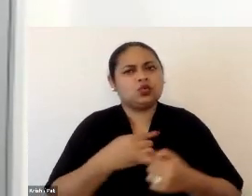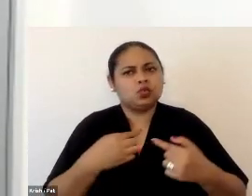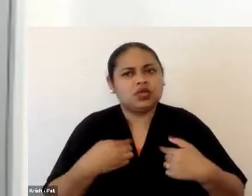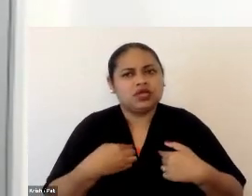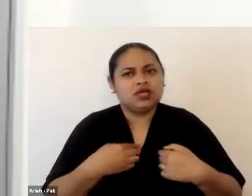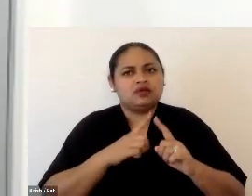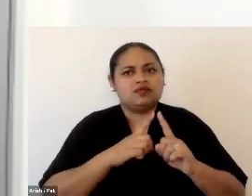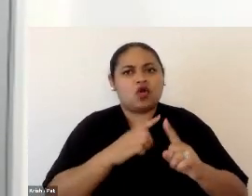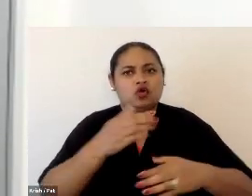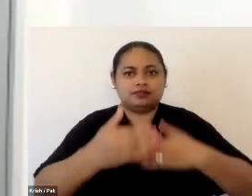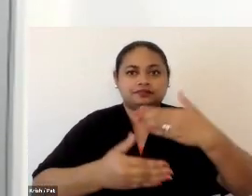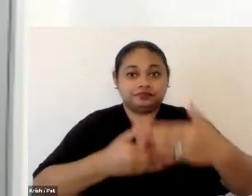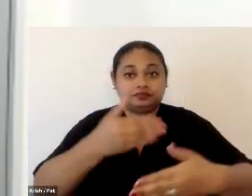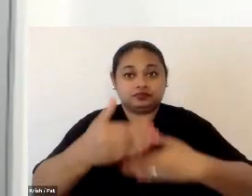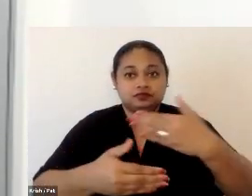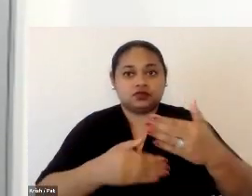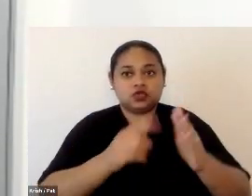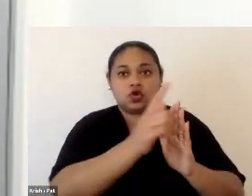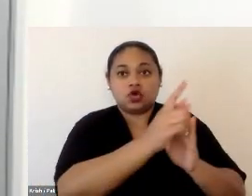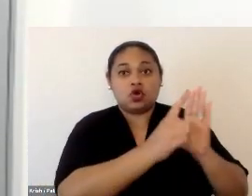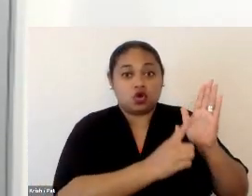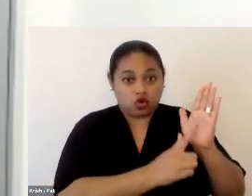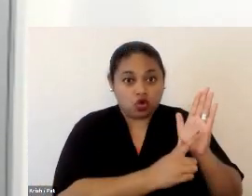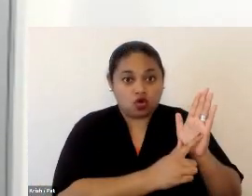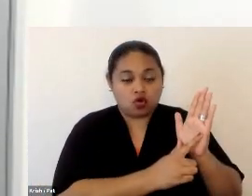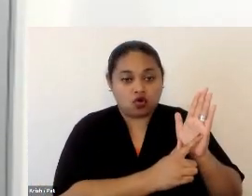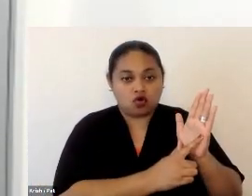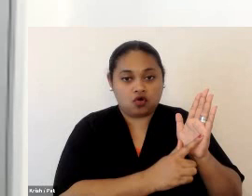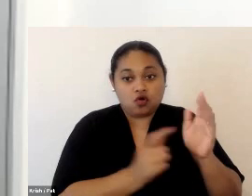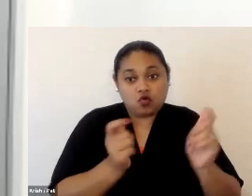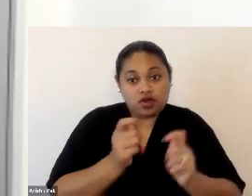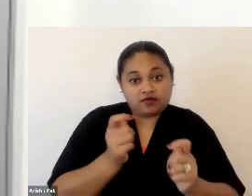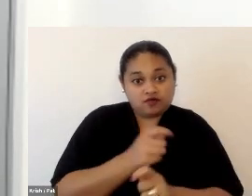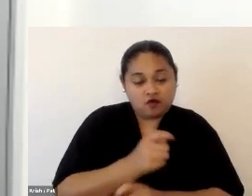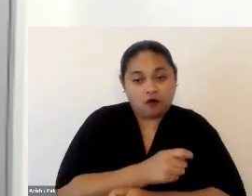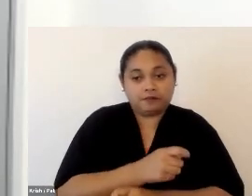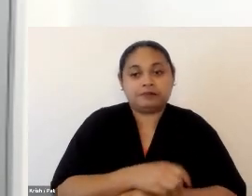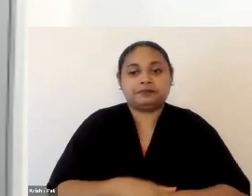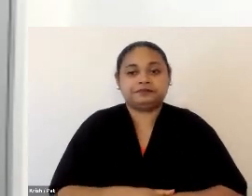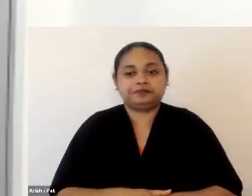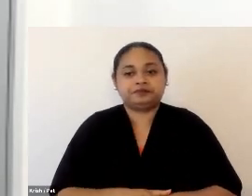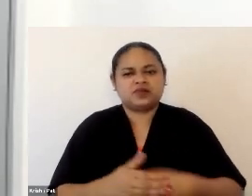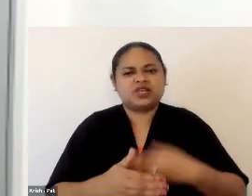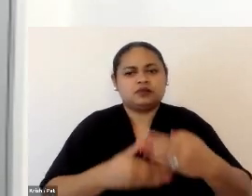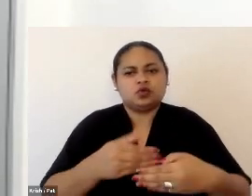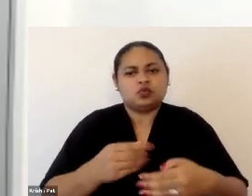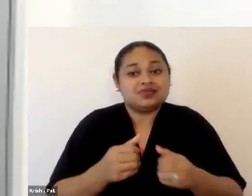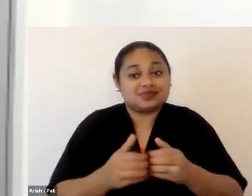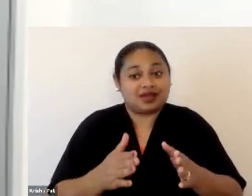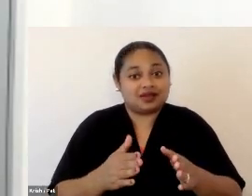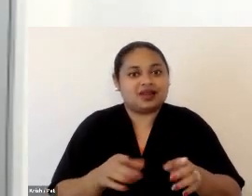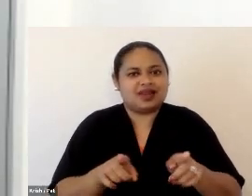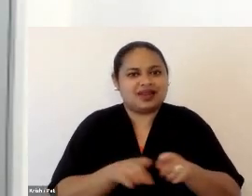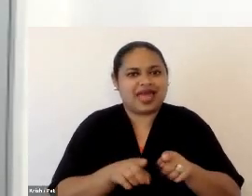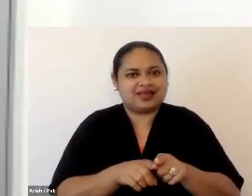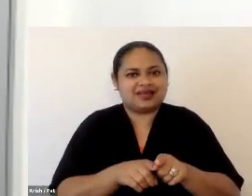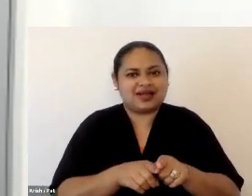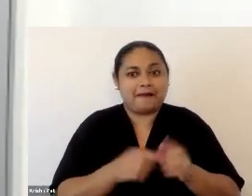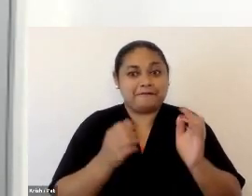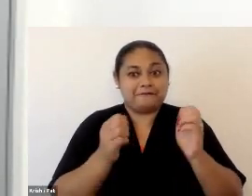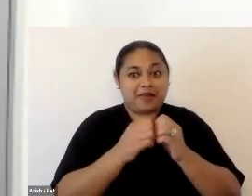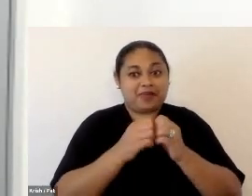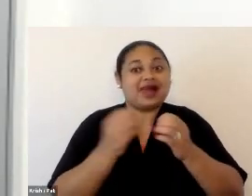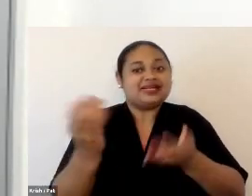similar to a law reform review process. We started with an issues paper 3 years ago, moved on to a discussion